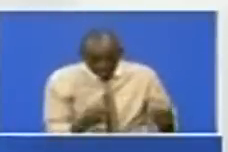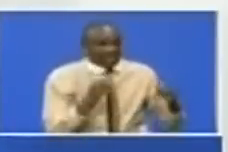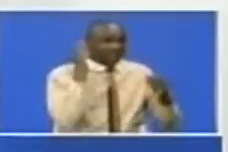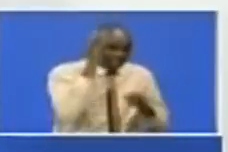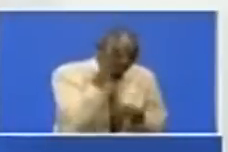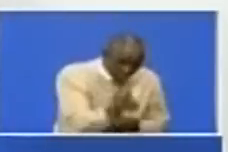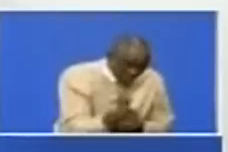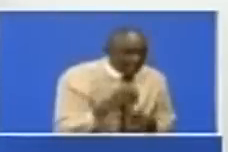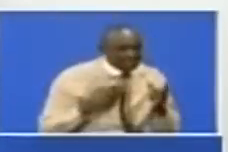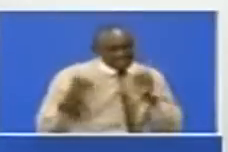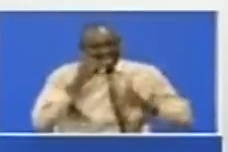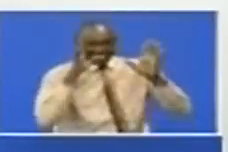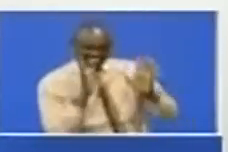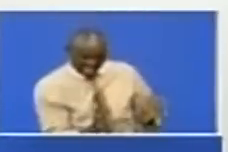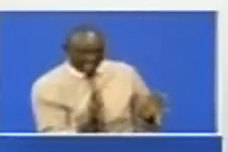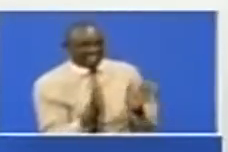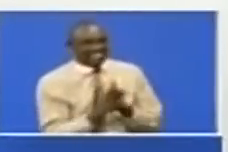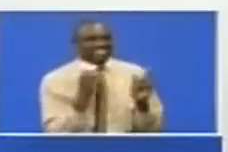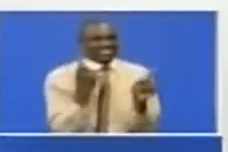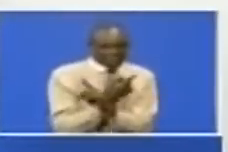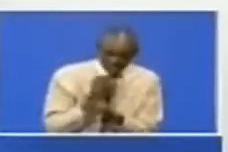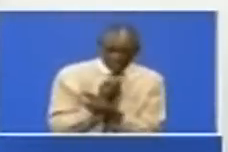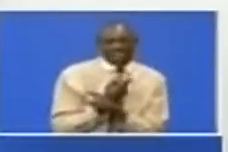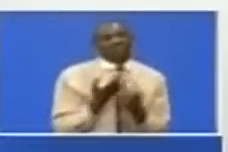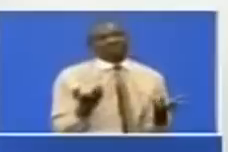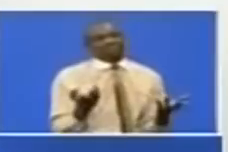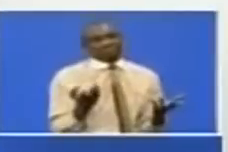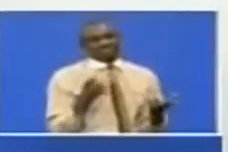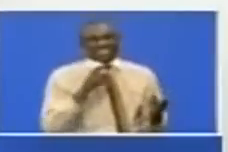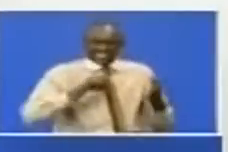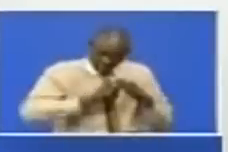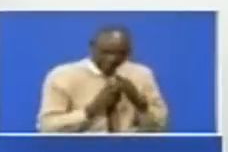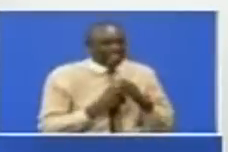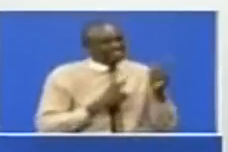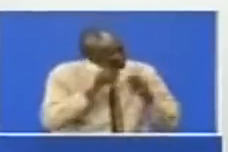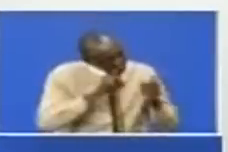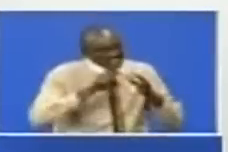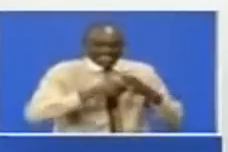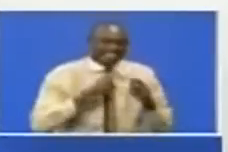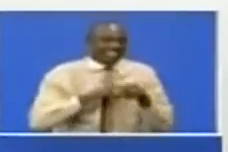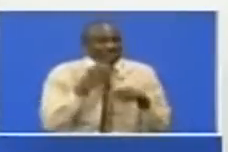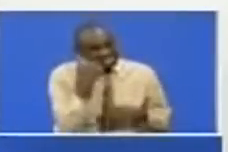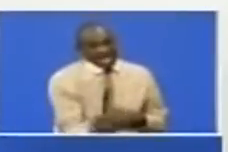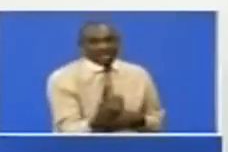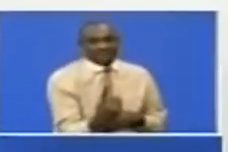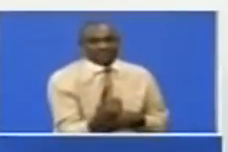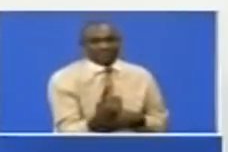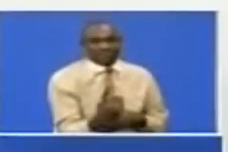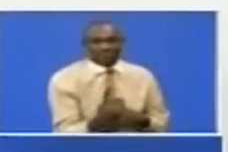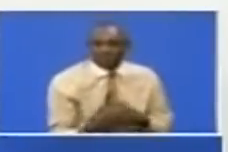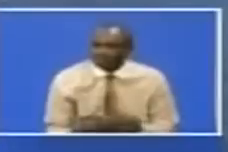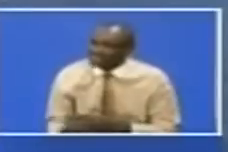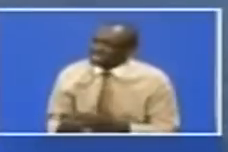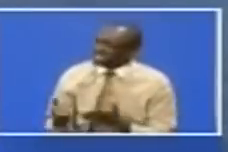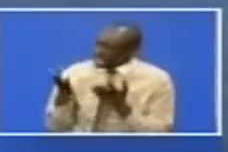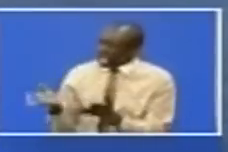I was a femme kid dancer in faith wow. evangelistic ministry. So the journey began from an early age. From an early age. Yes. And then grew